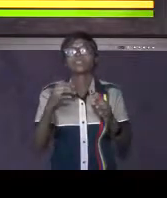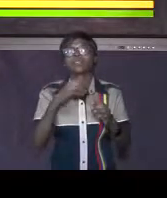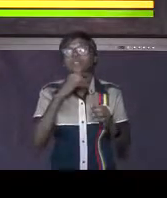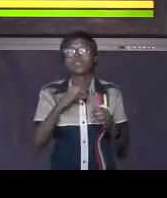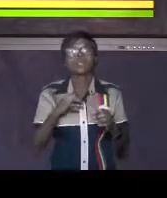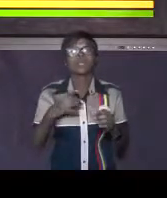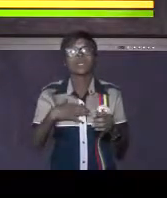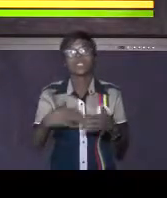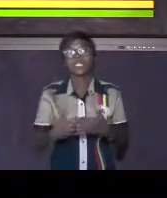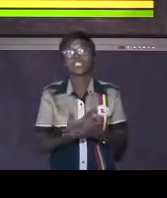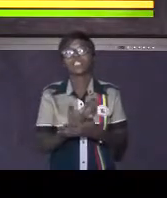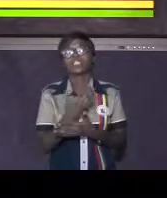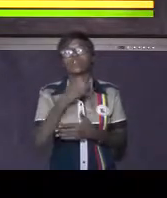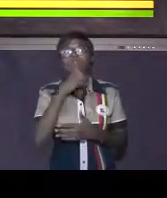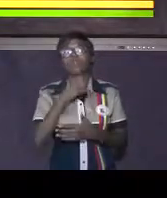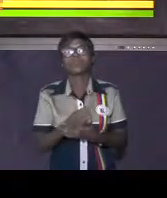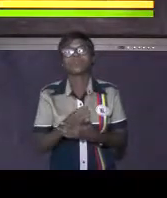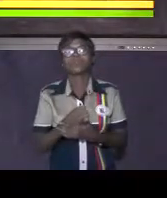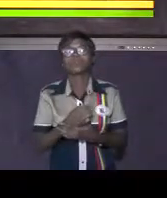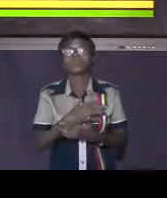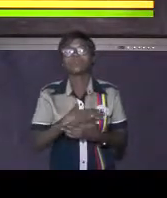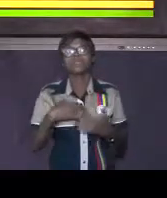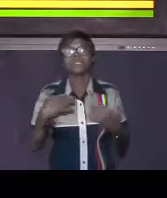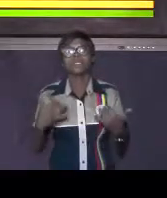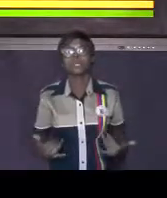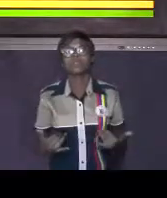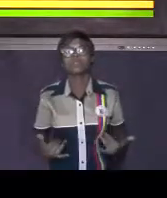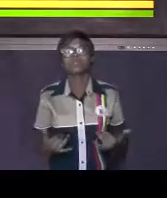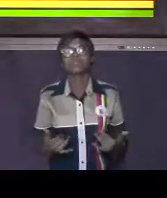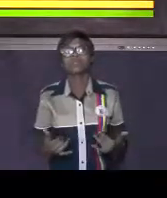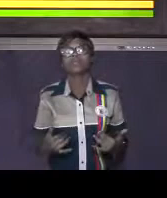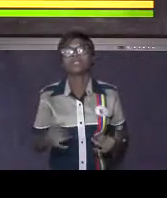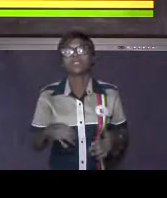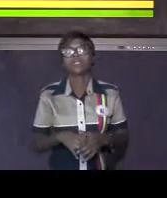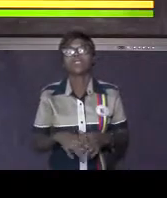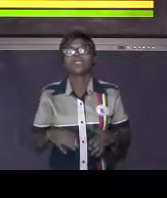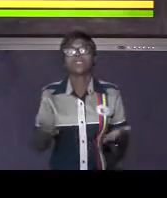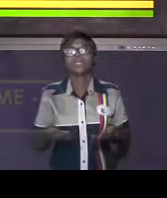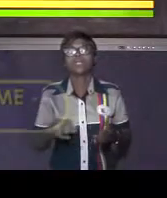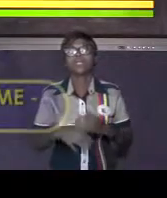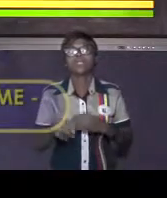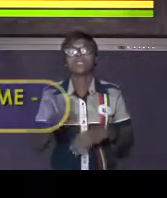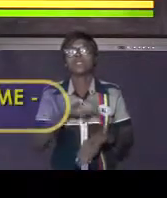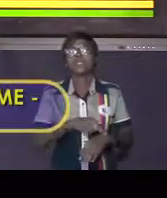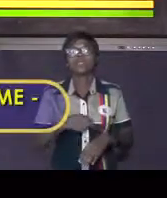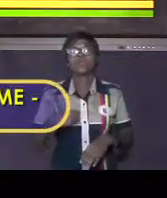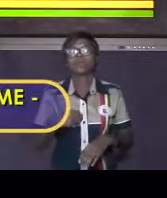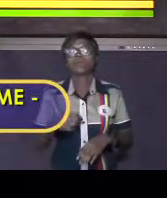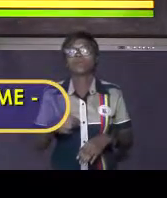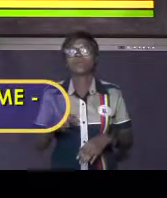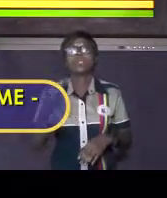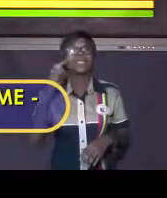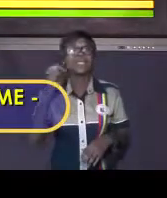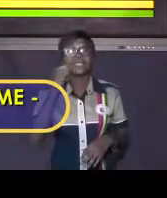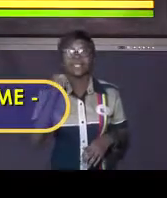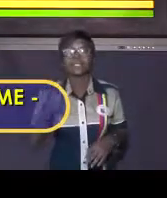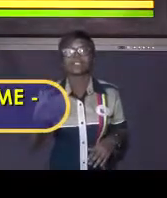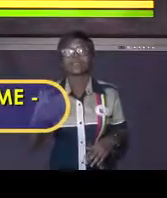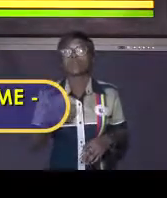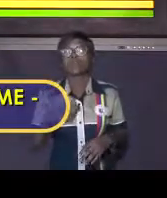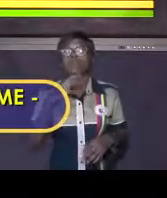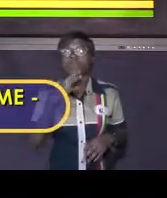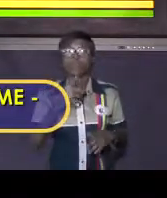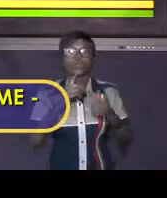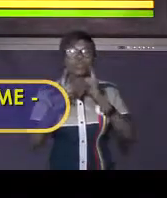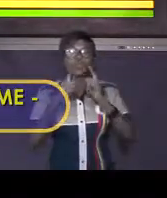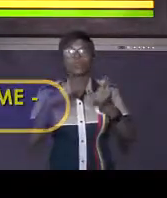about the new age. Here in Nigeria, we talked about the historical development of agriculture in Nigeria,